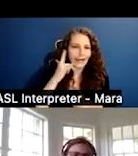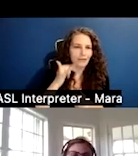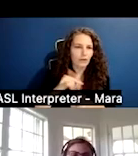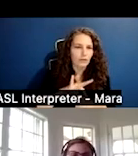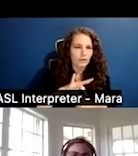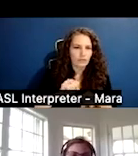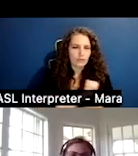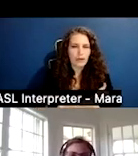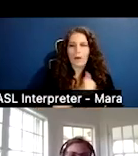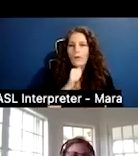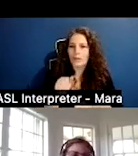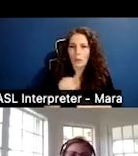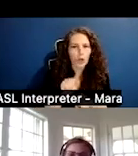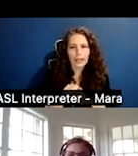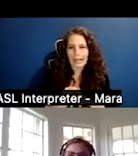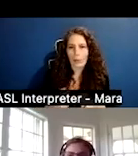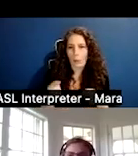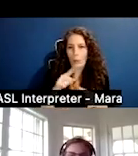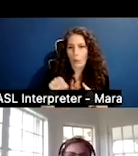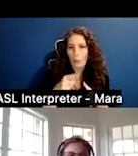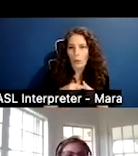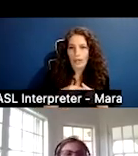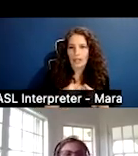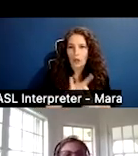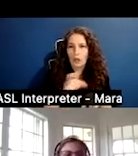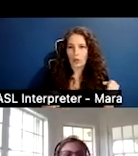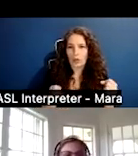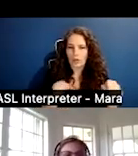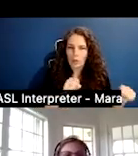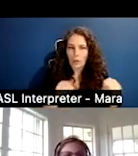the time of this earthquake. I joined in 2011. Next slide, please.